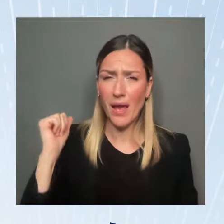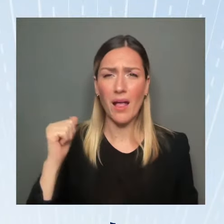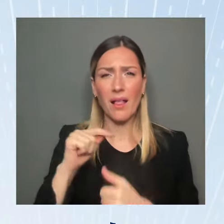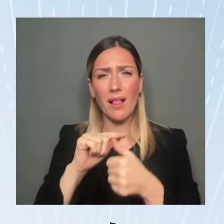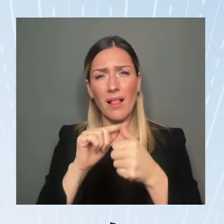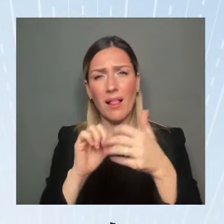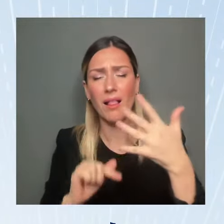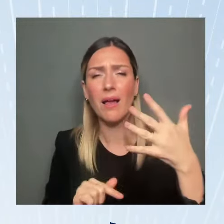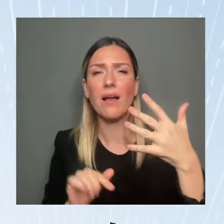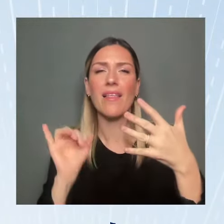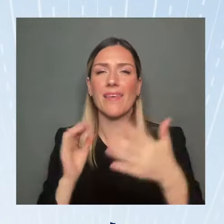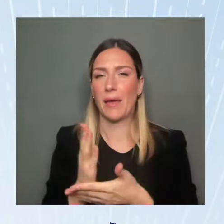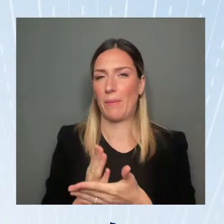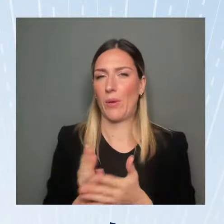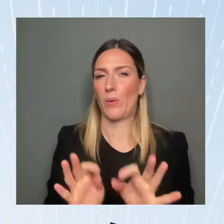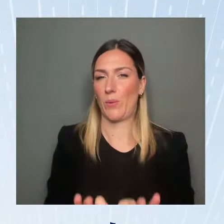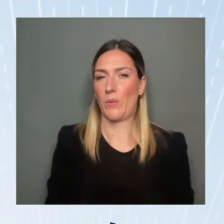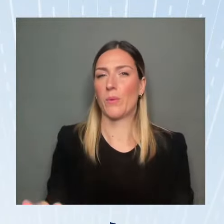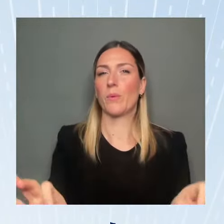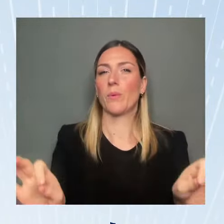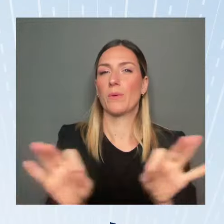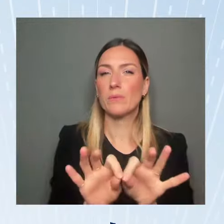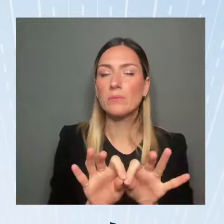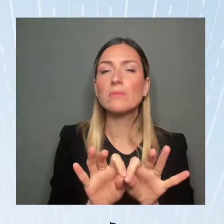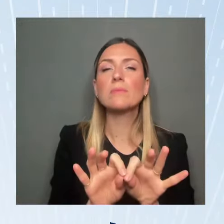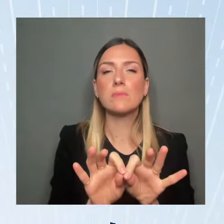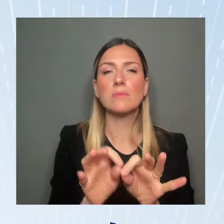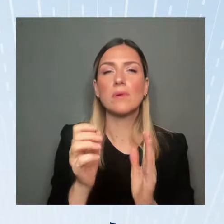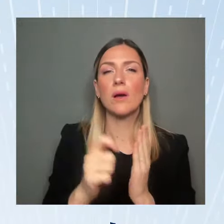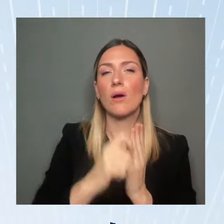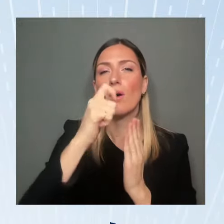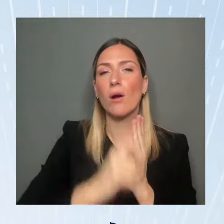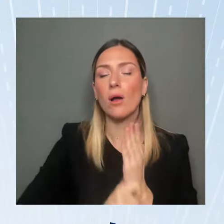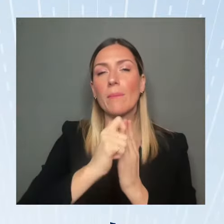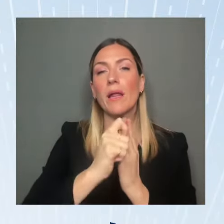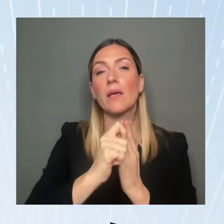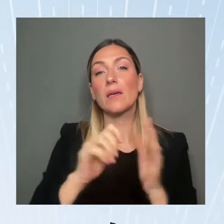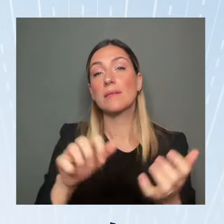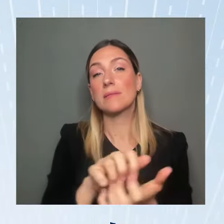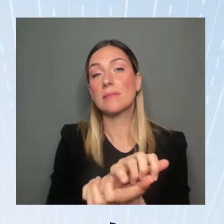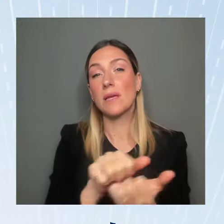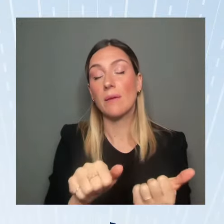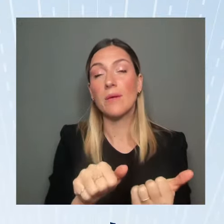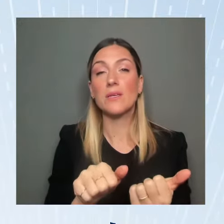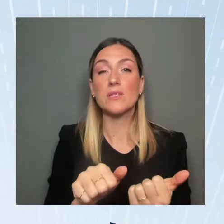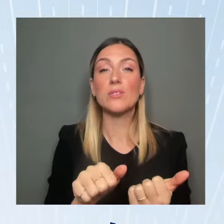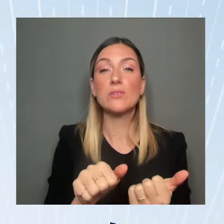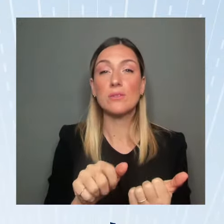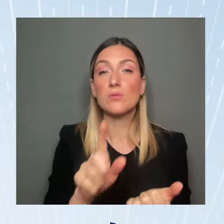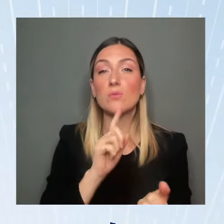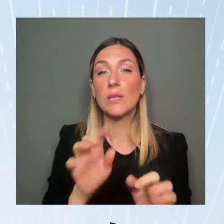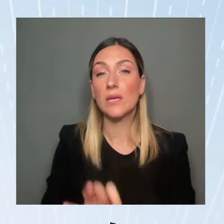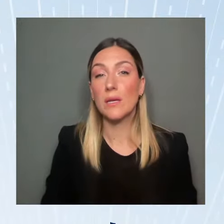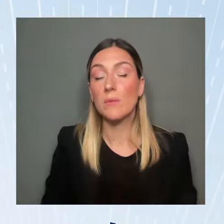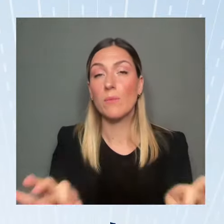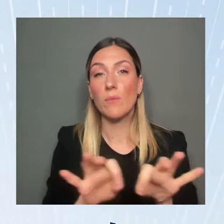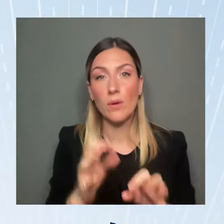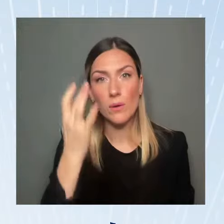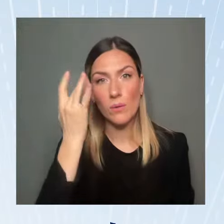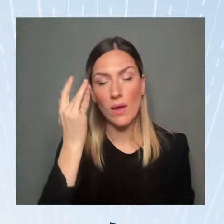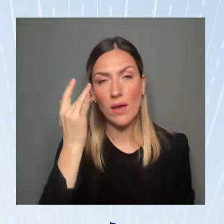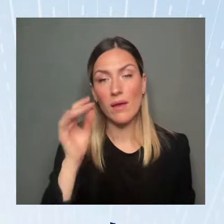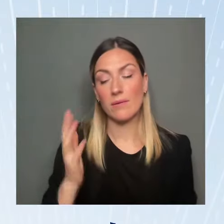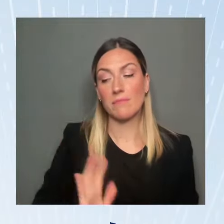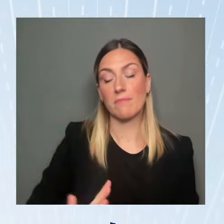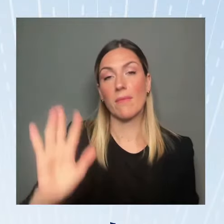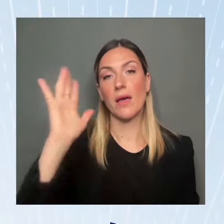that component is critically important. And that automatic damage is really important as well. Because, I mean, in November